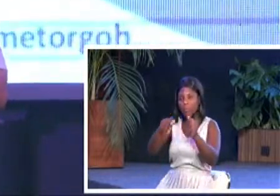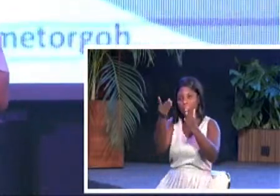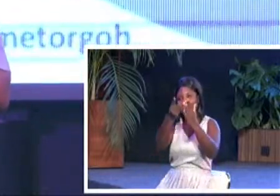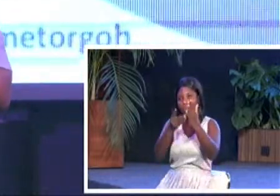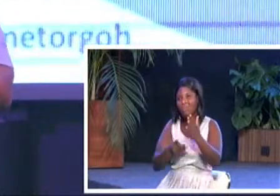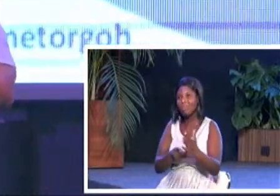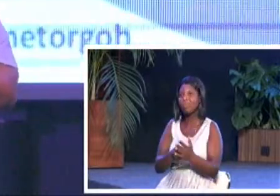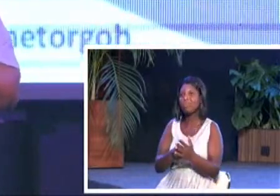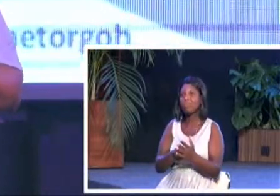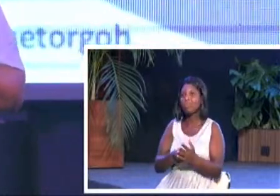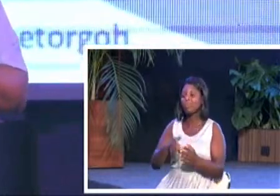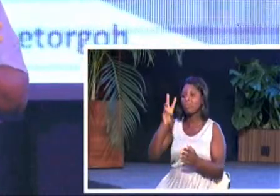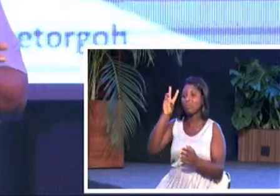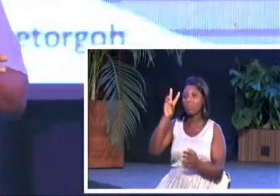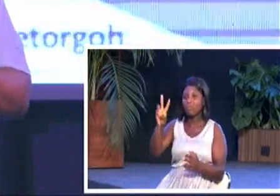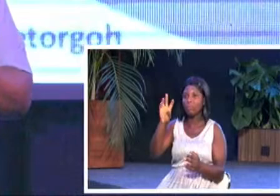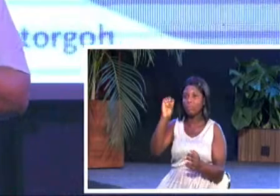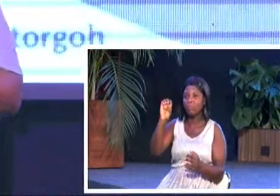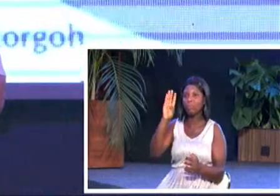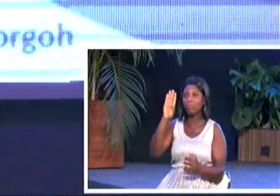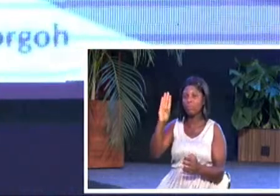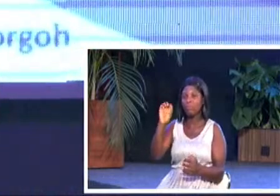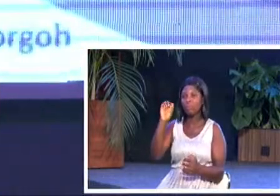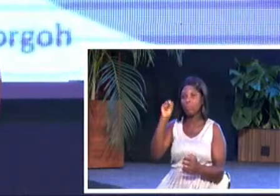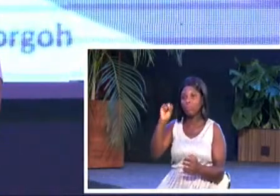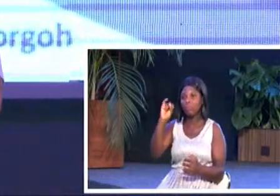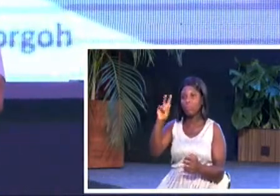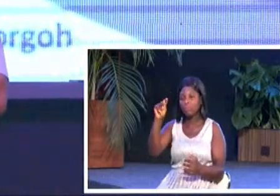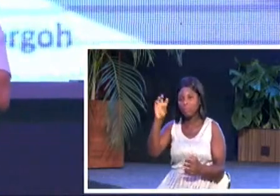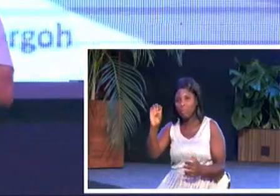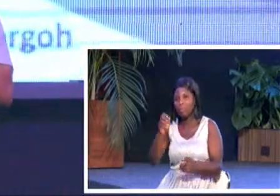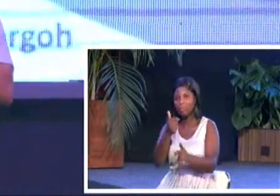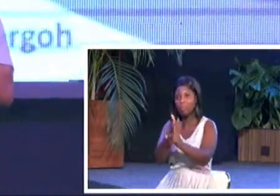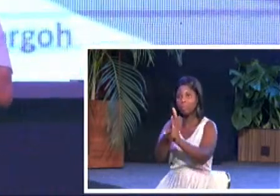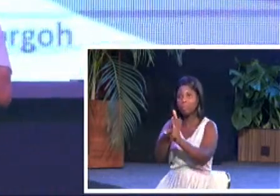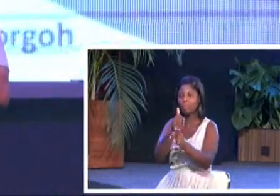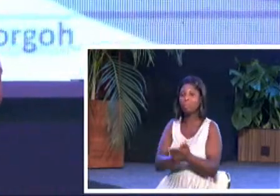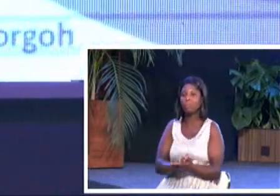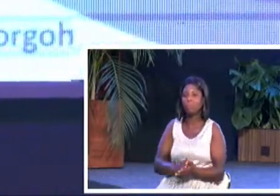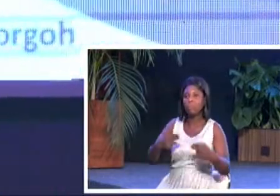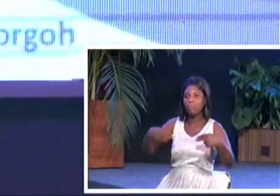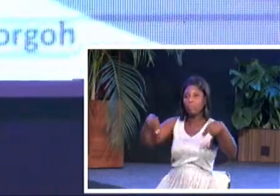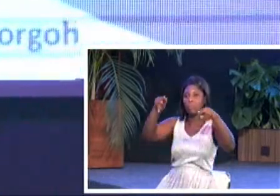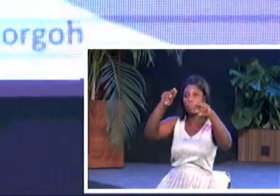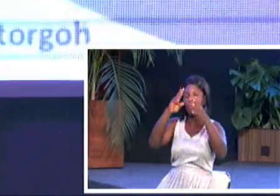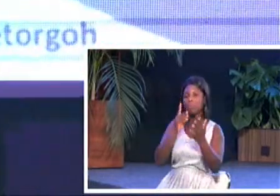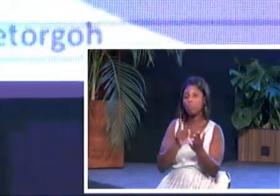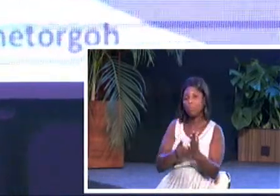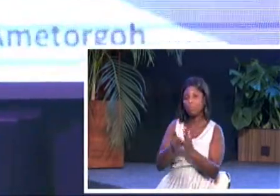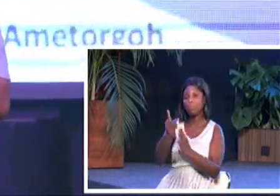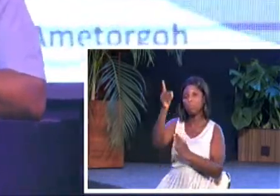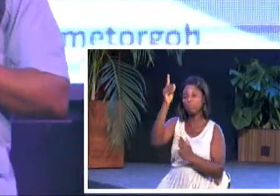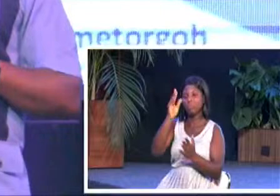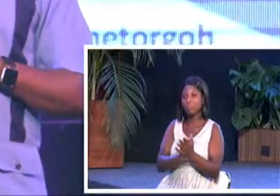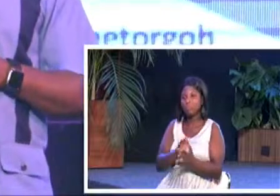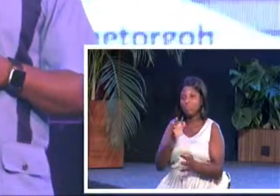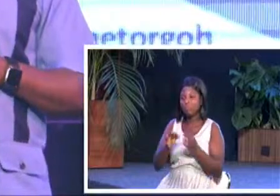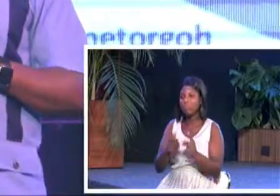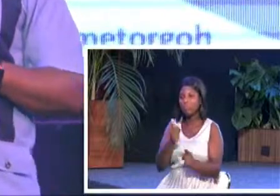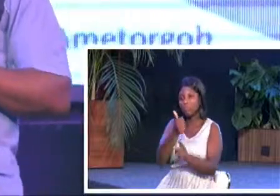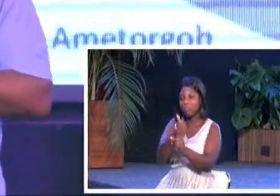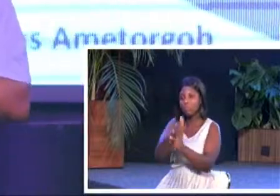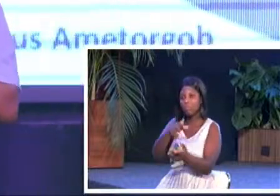do it, the better you can do it. That is the fortunate thing about skill development, right? If you learn more about